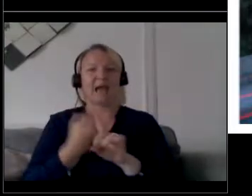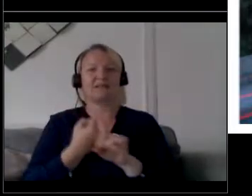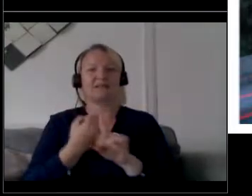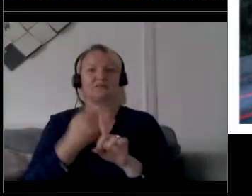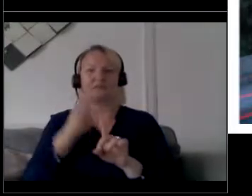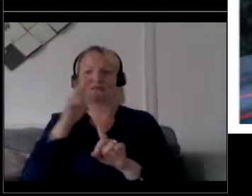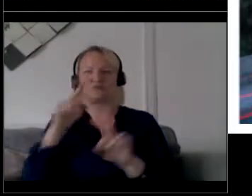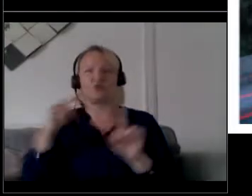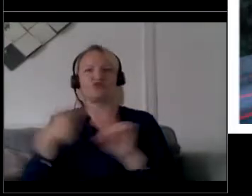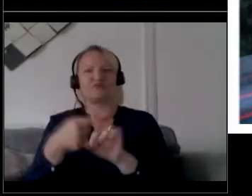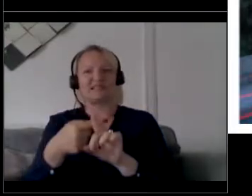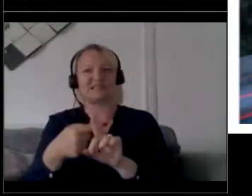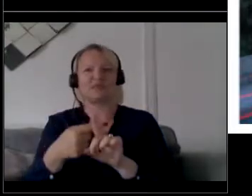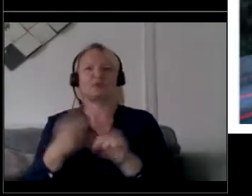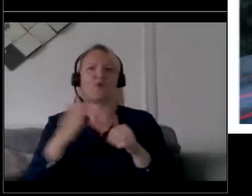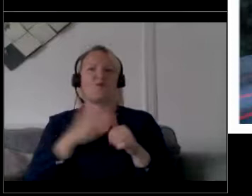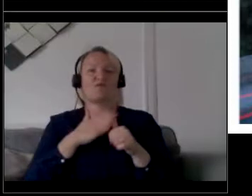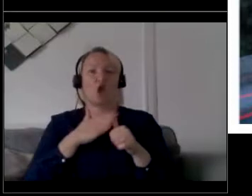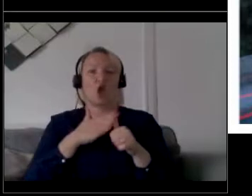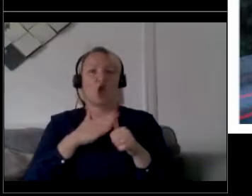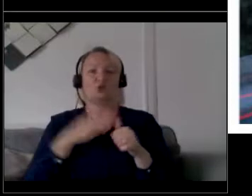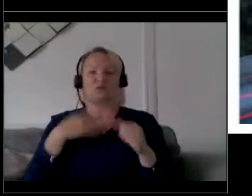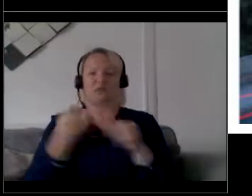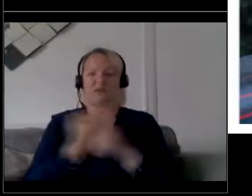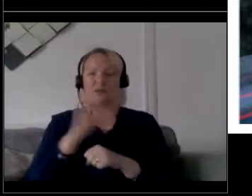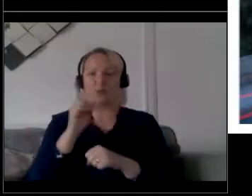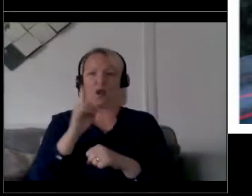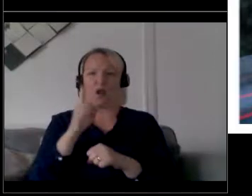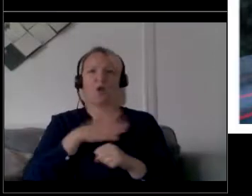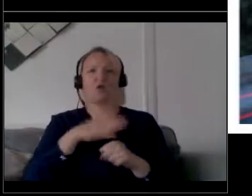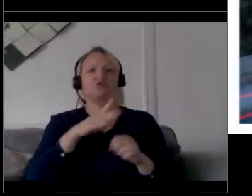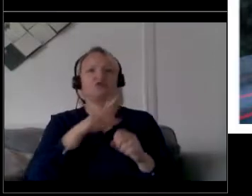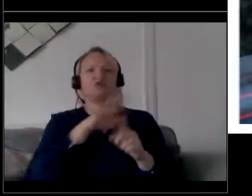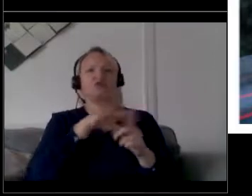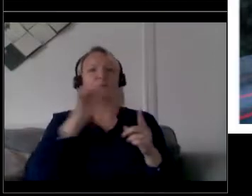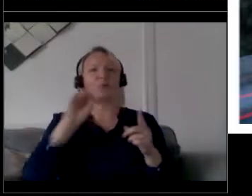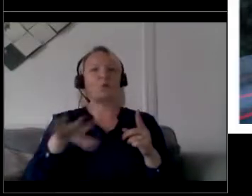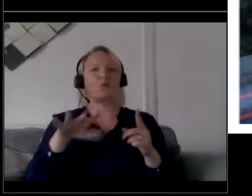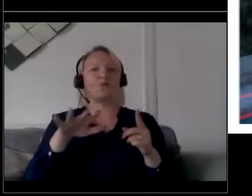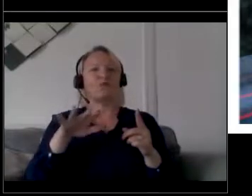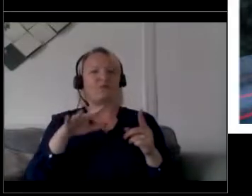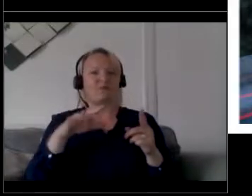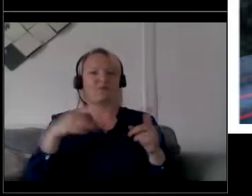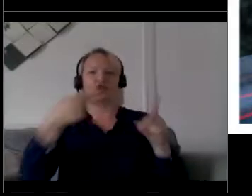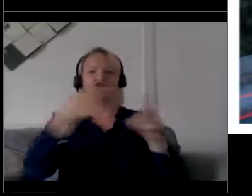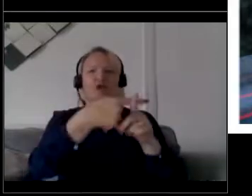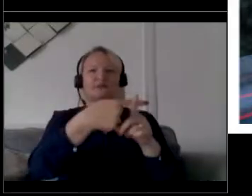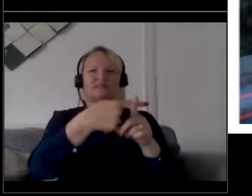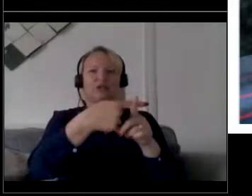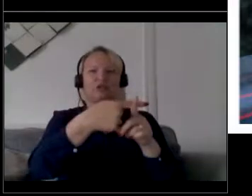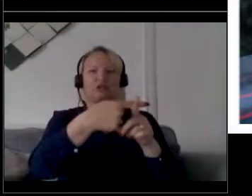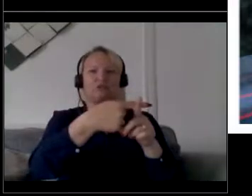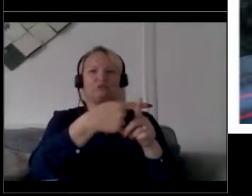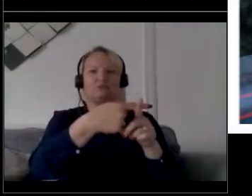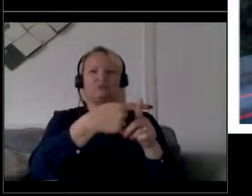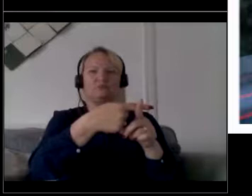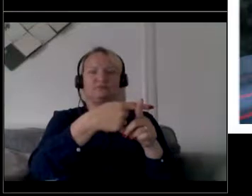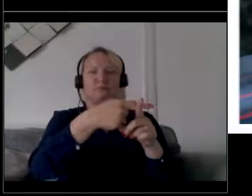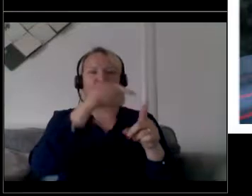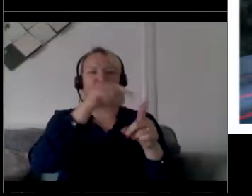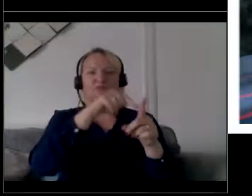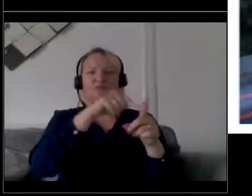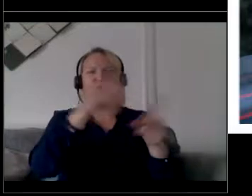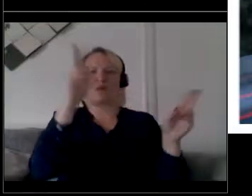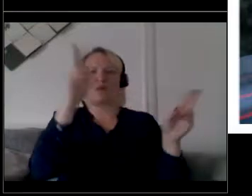to do. Firstly, it's to remove and reduce the size of the cross section of the scheme through